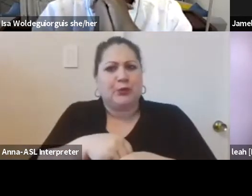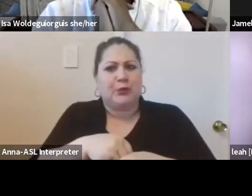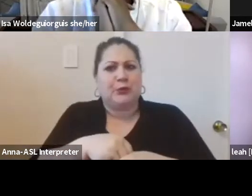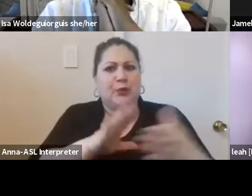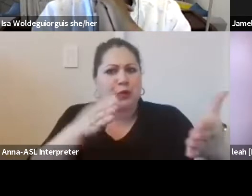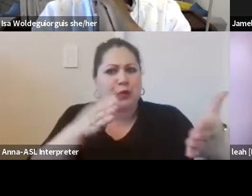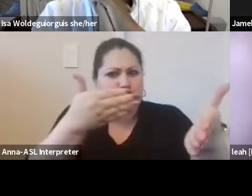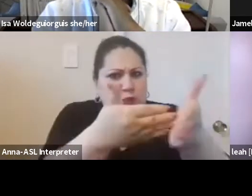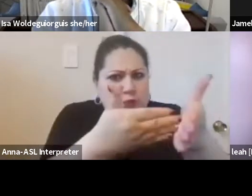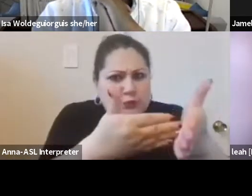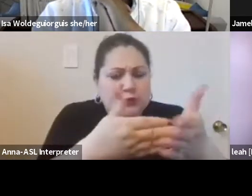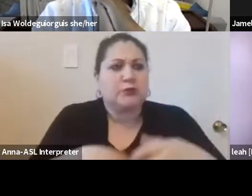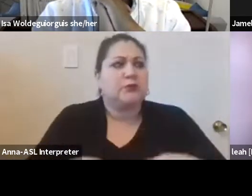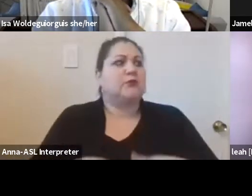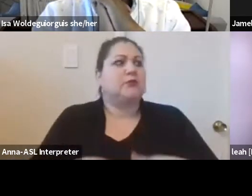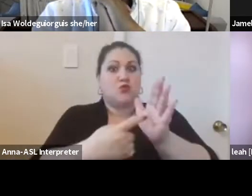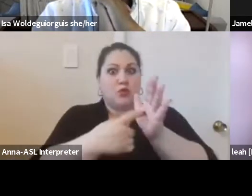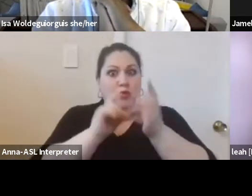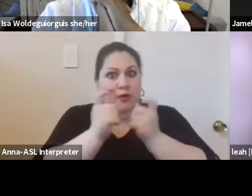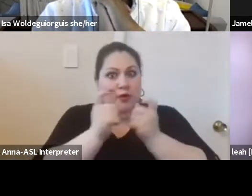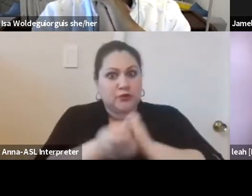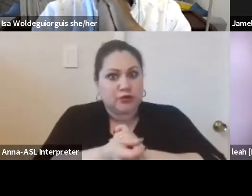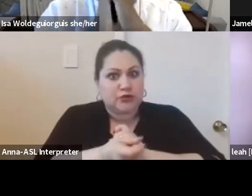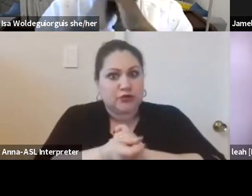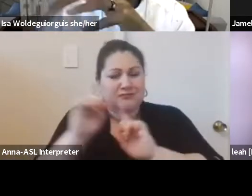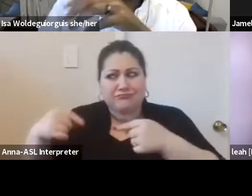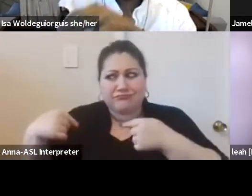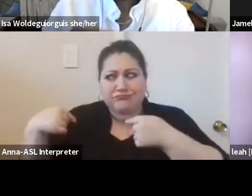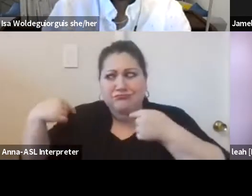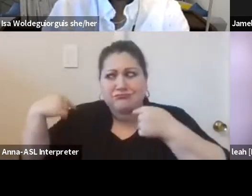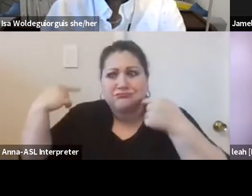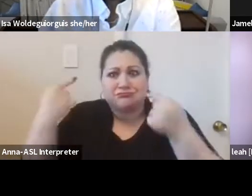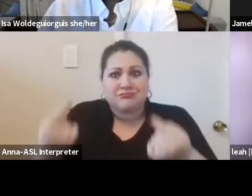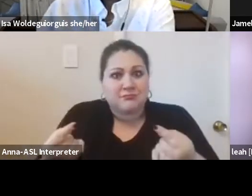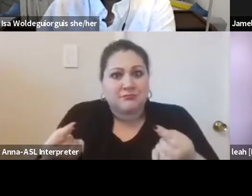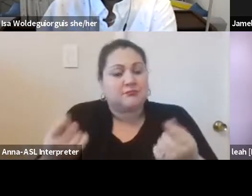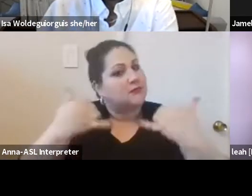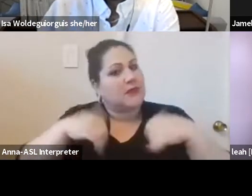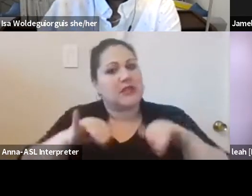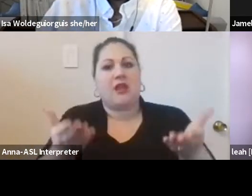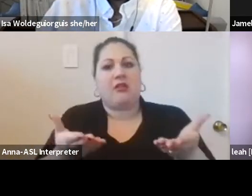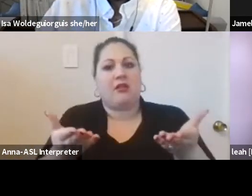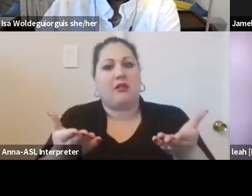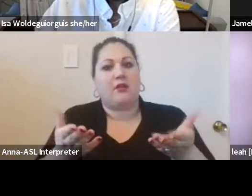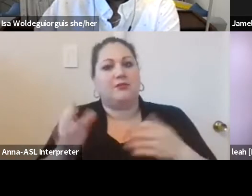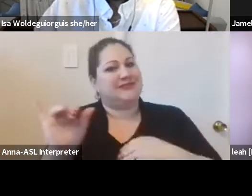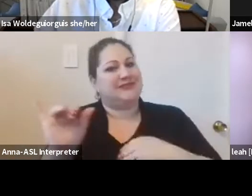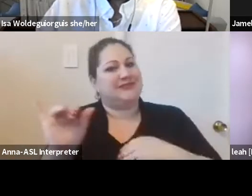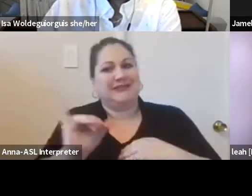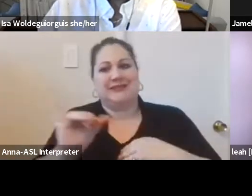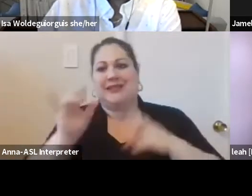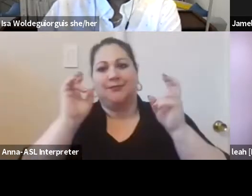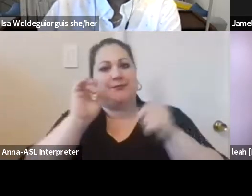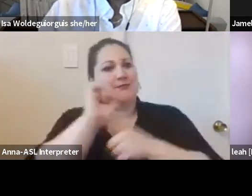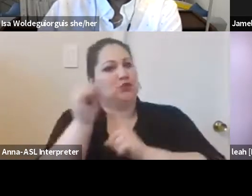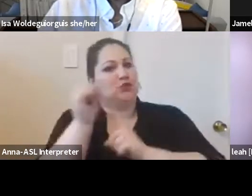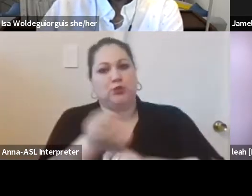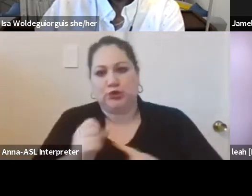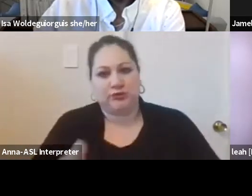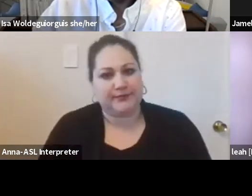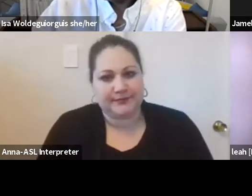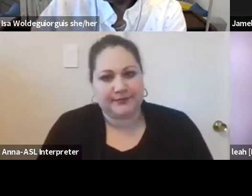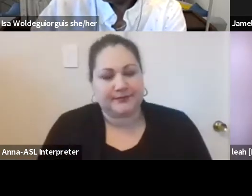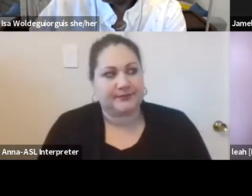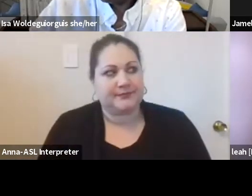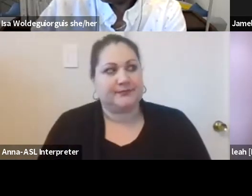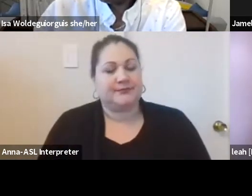requiring change, we're still here. Yolanda, will you share with us now? And take your time.